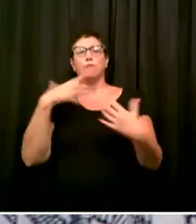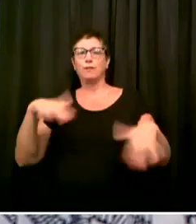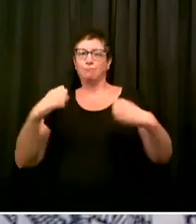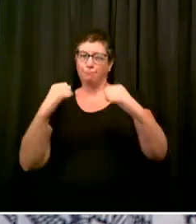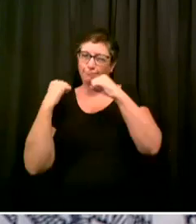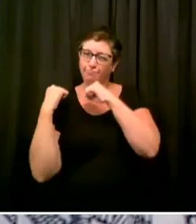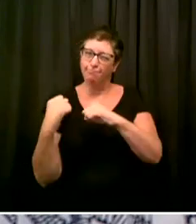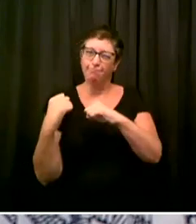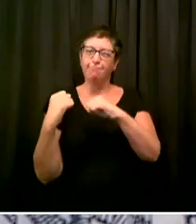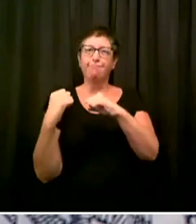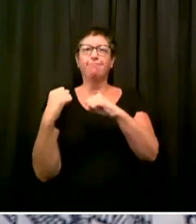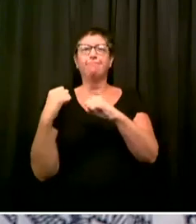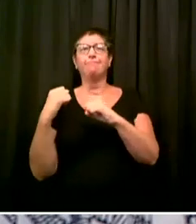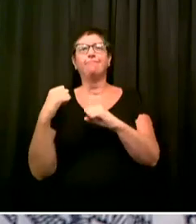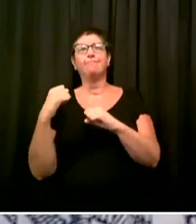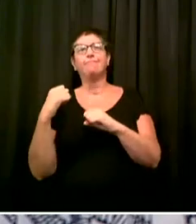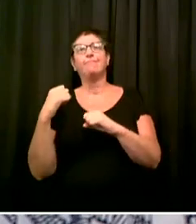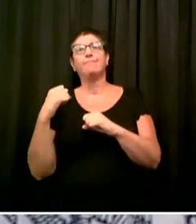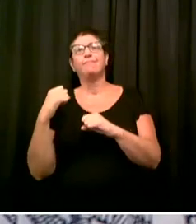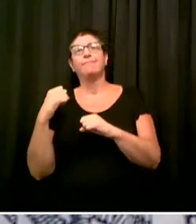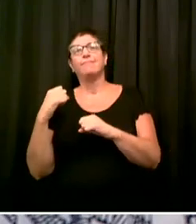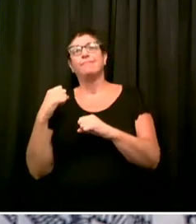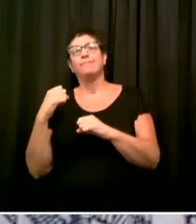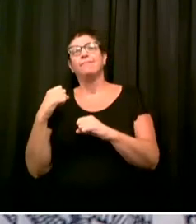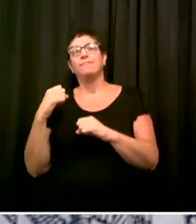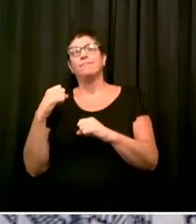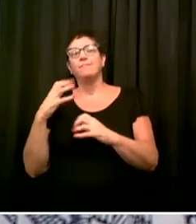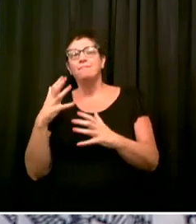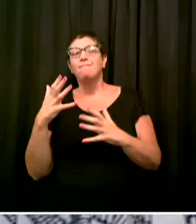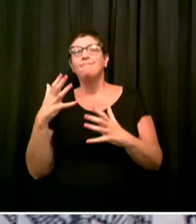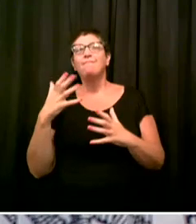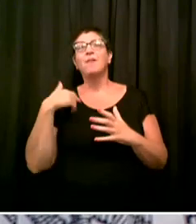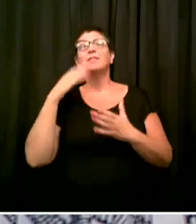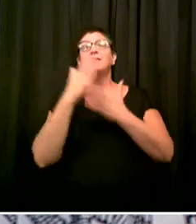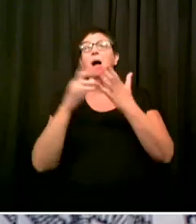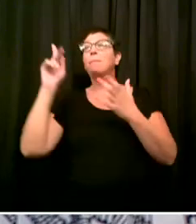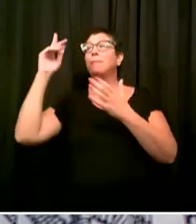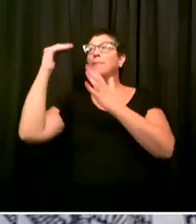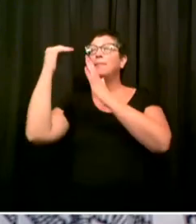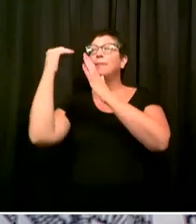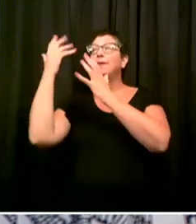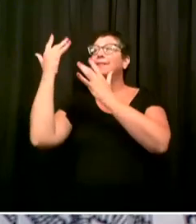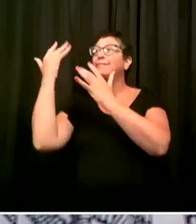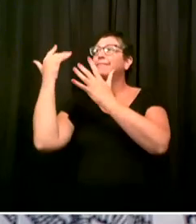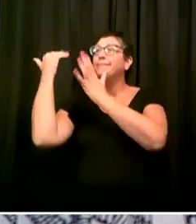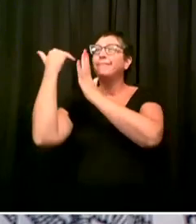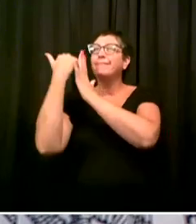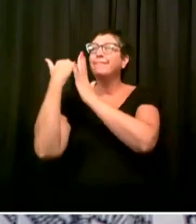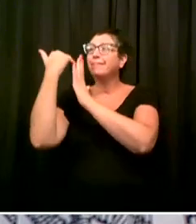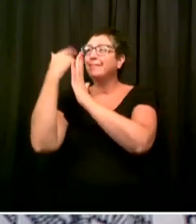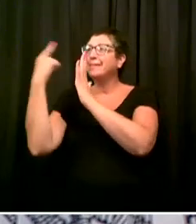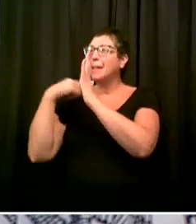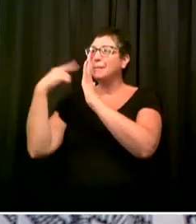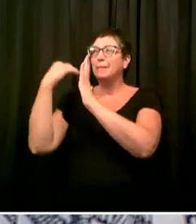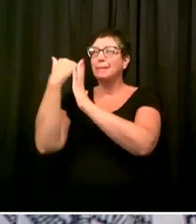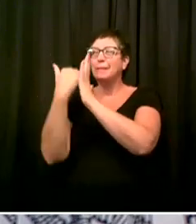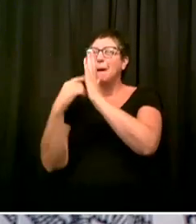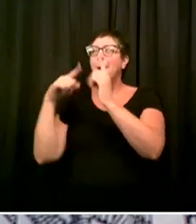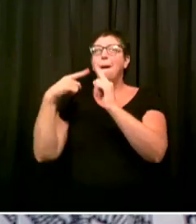folks who have written the obituary of New York City in the past have been proven wrong many times. They'll be proven wrong again. New Yorkers don't give